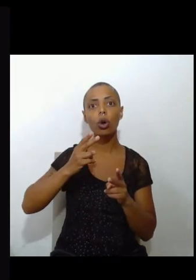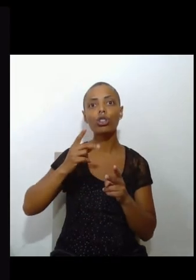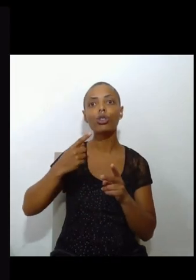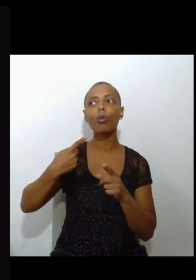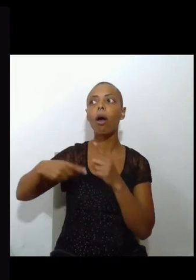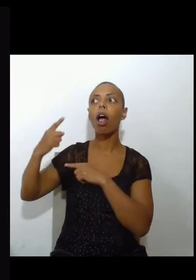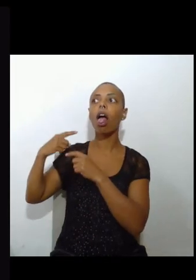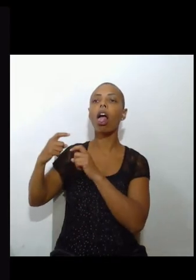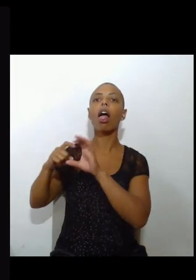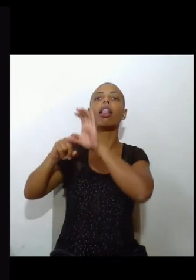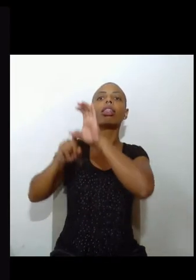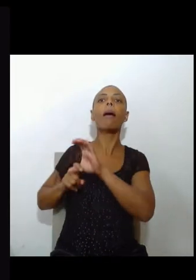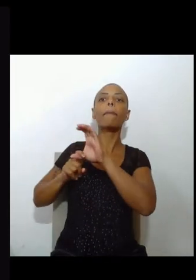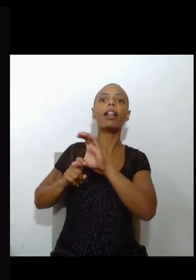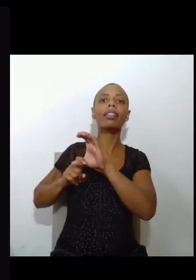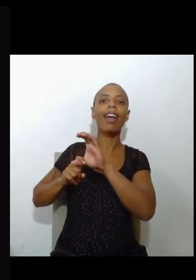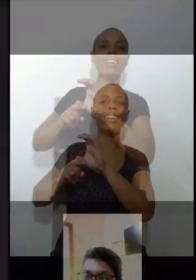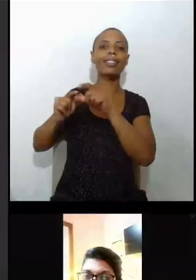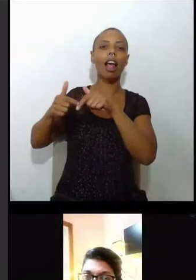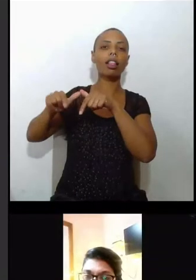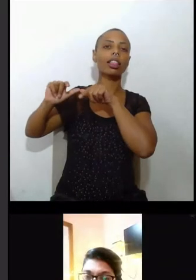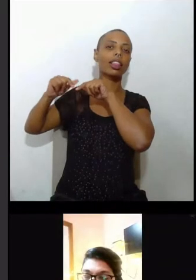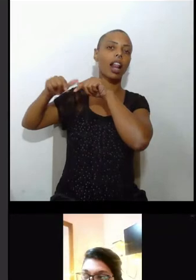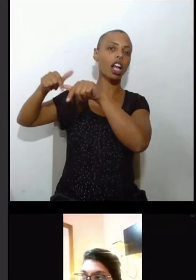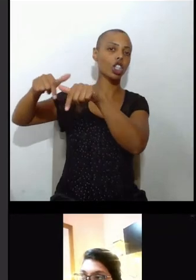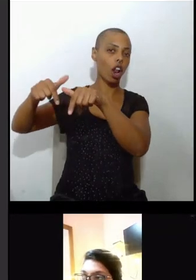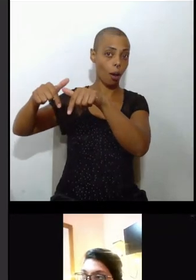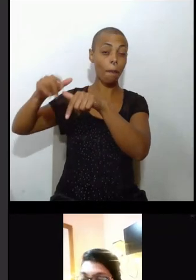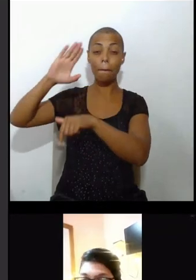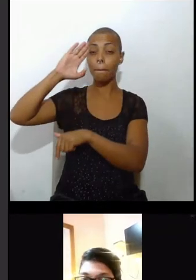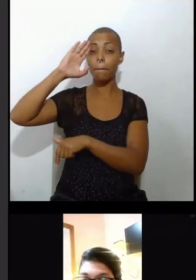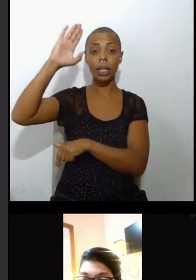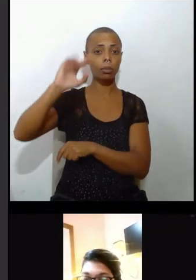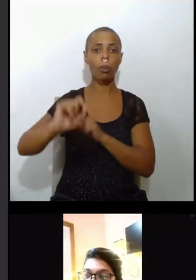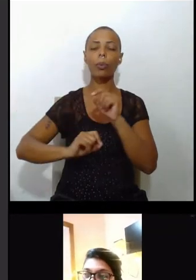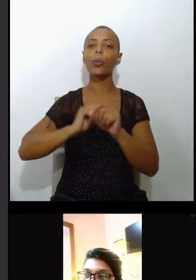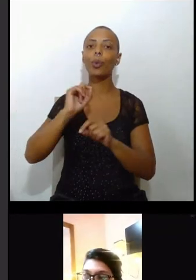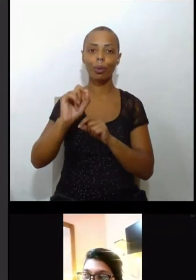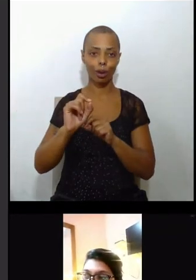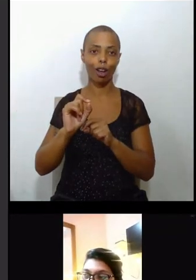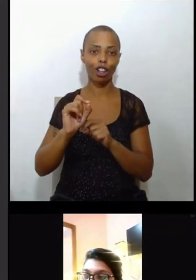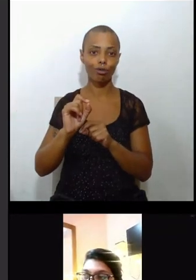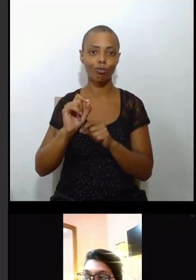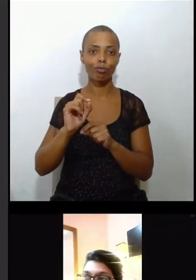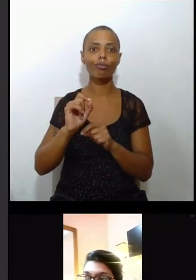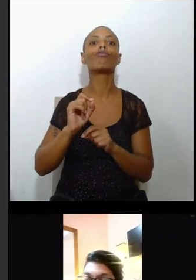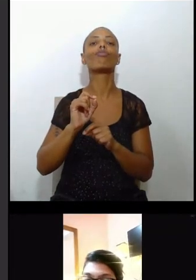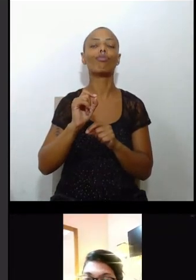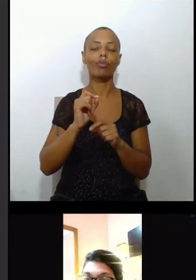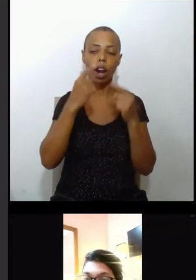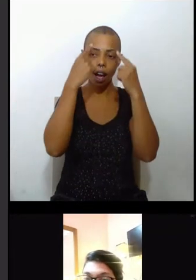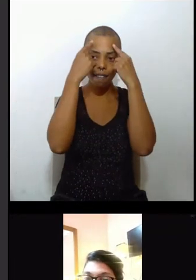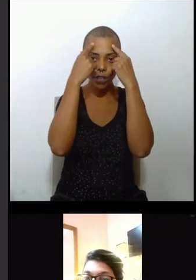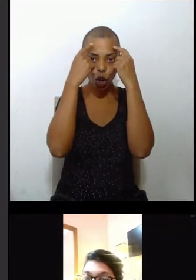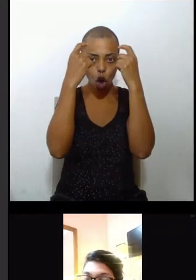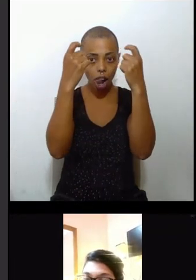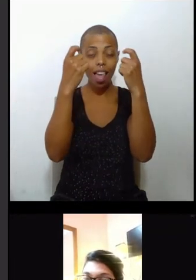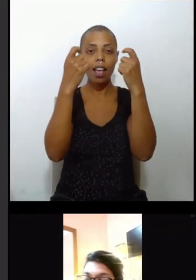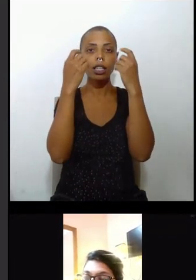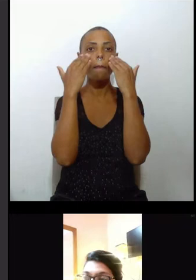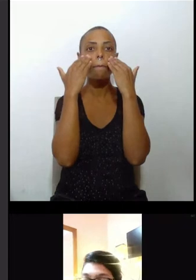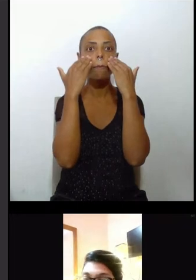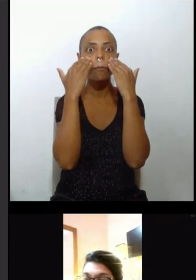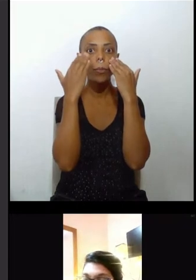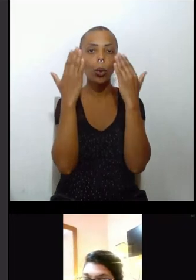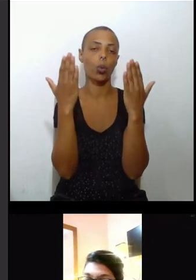a lot of uh public uh violence and the transgender people are